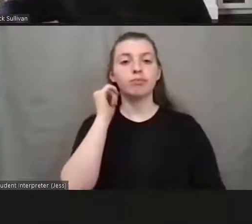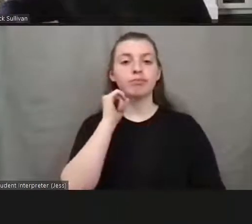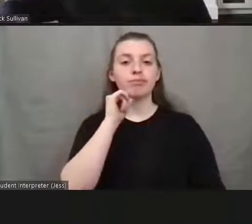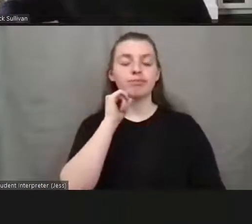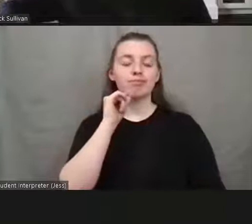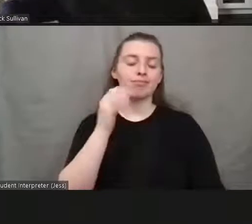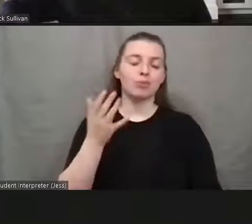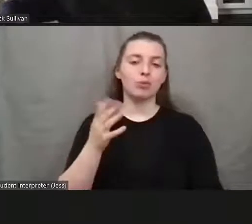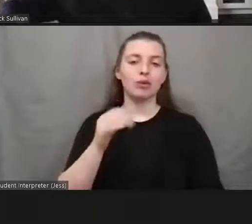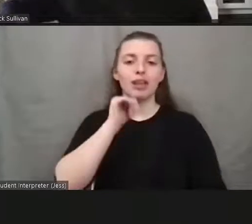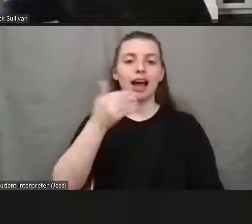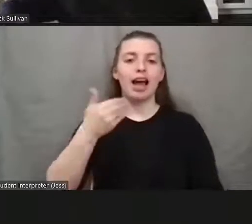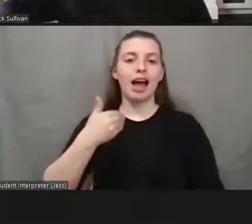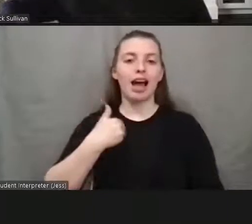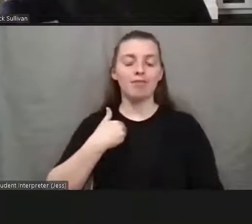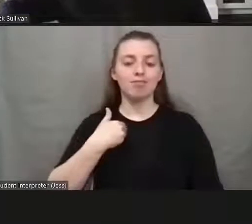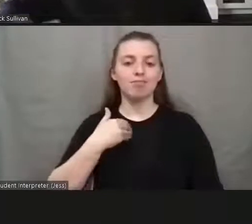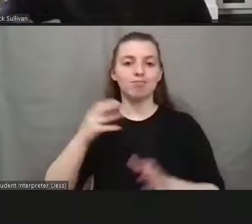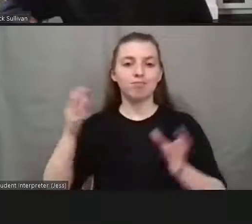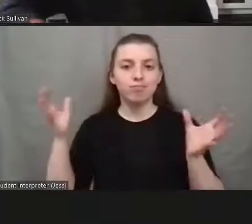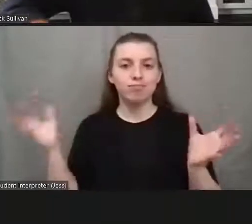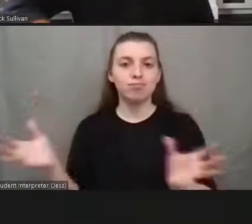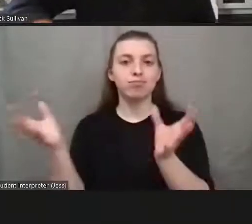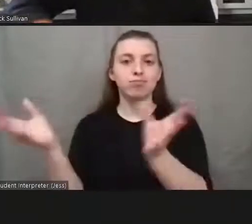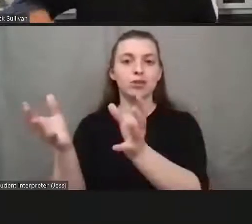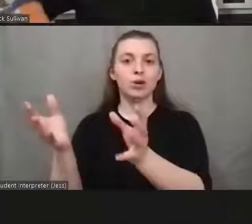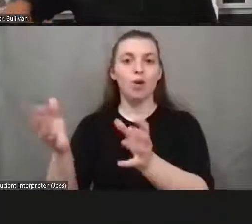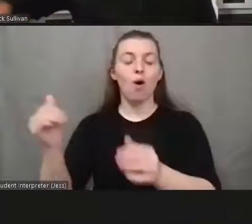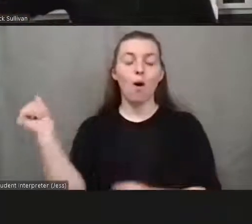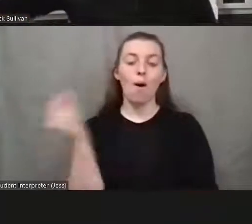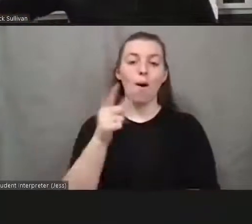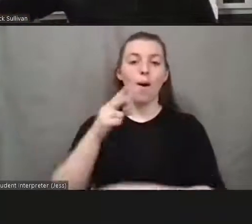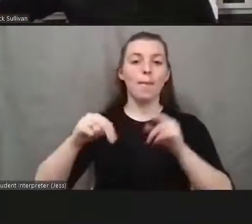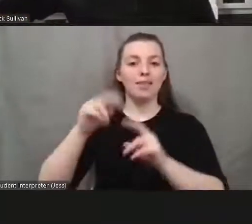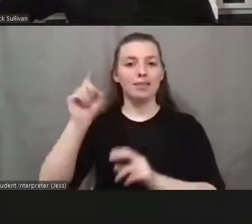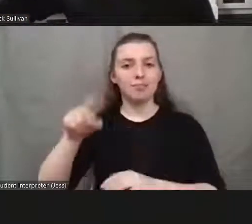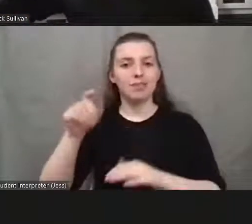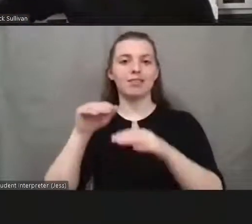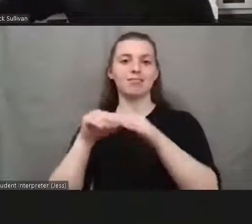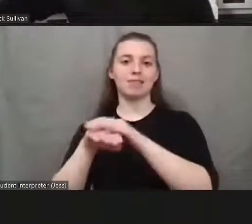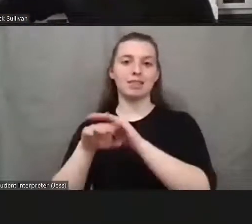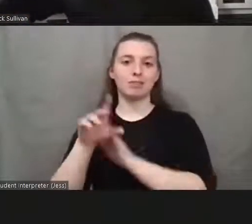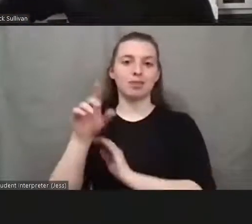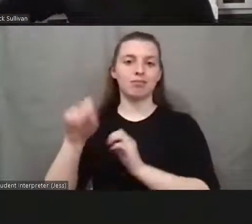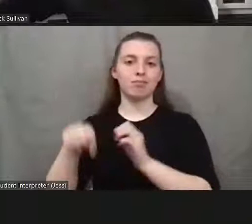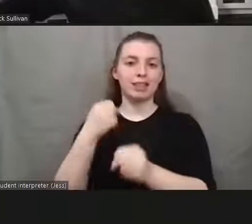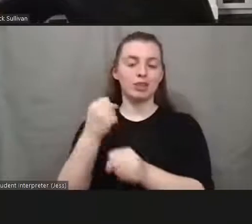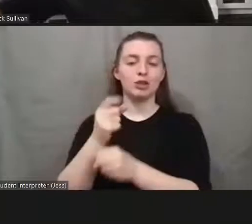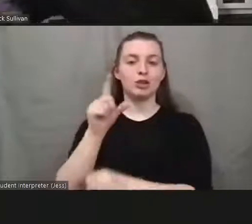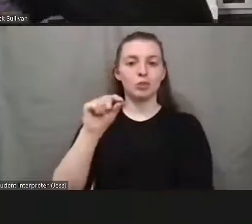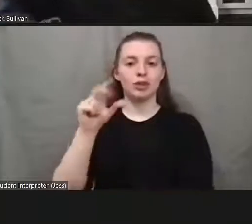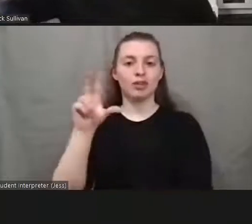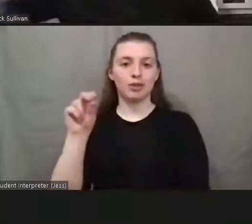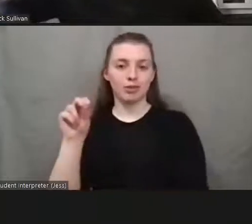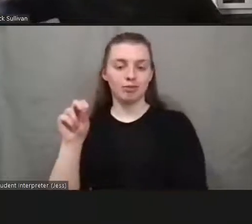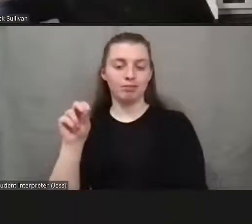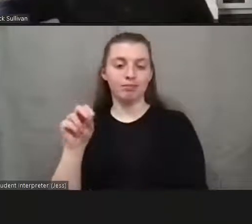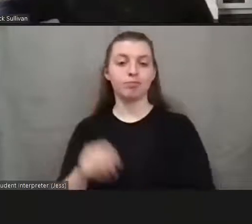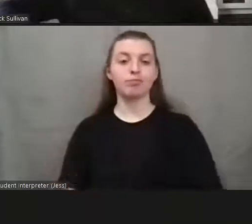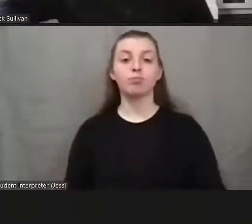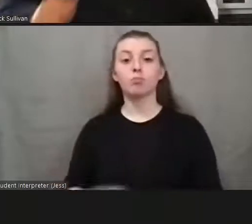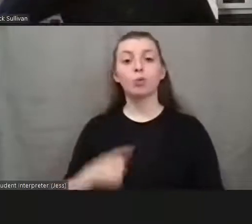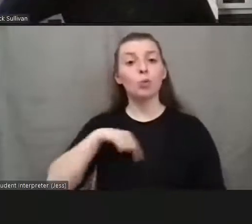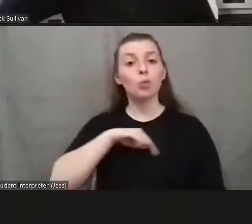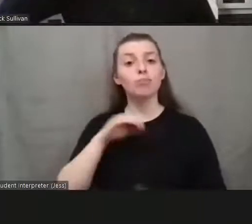every building make themselves accessible by 2030. But what there is going to be is, you know, encouragement through when you do a